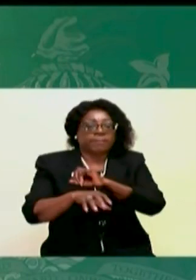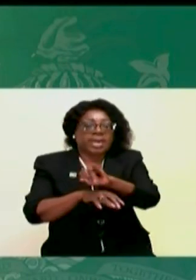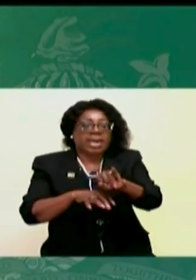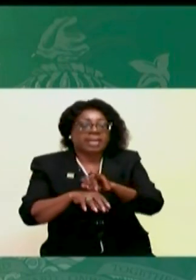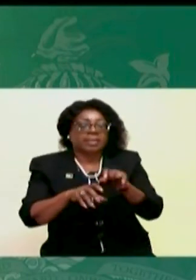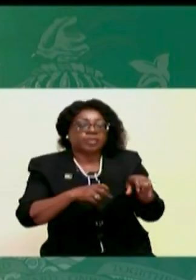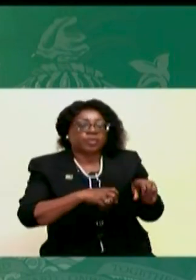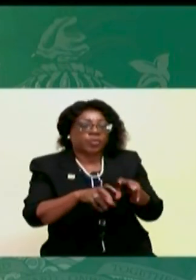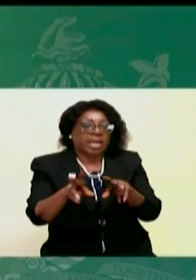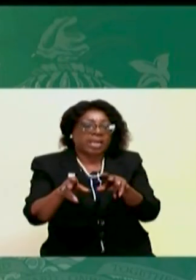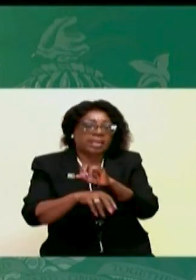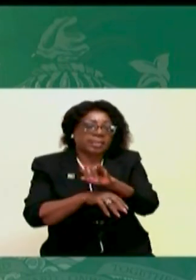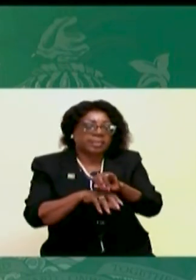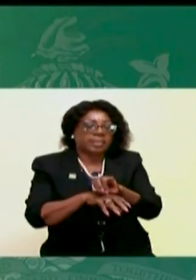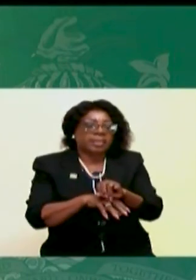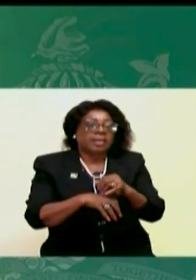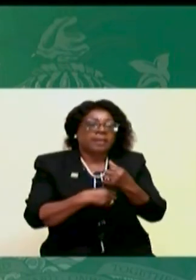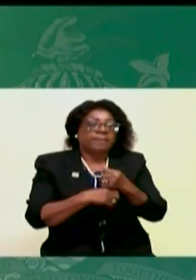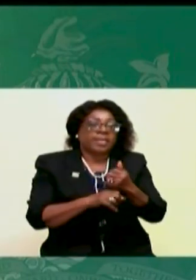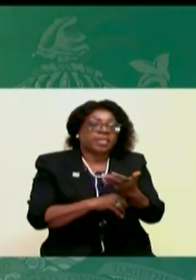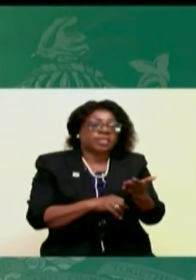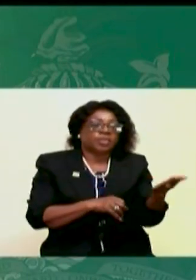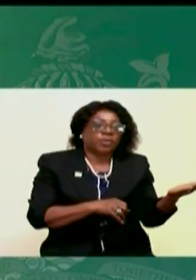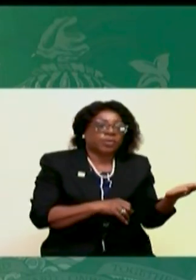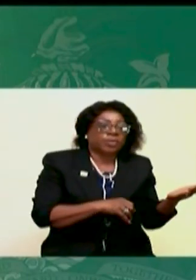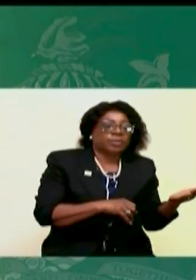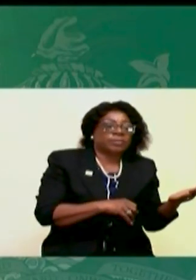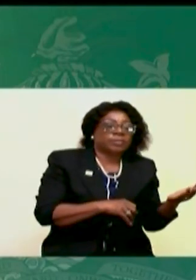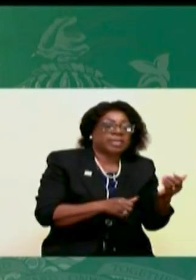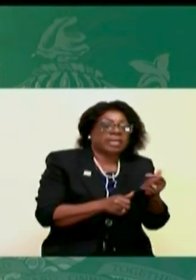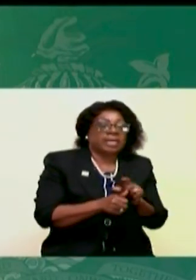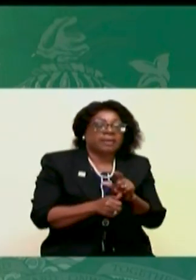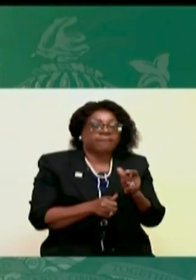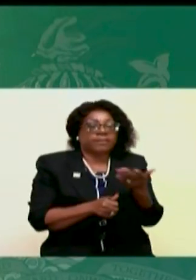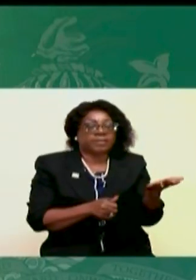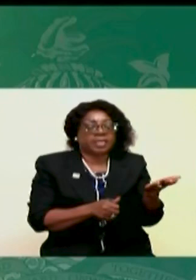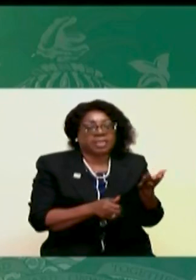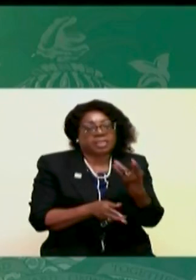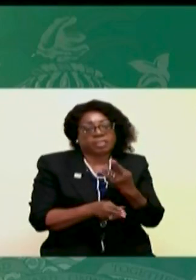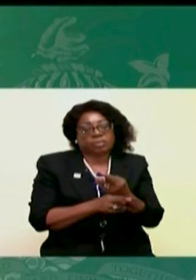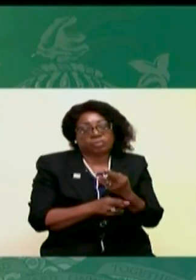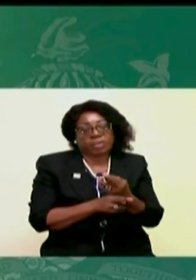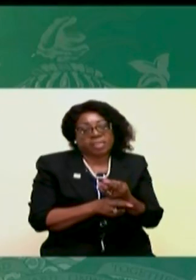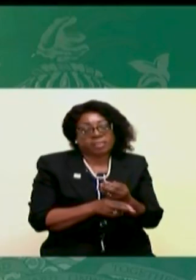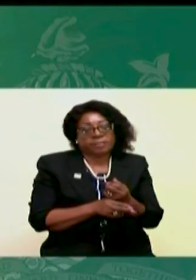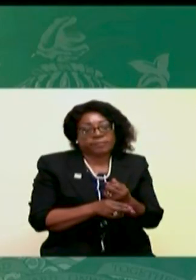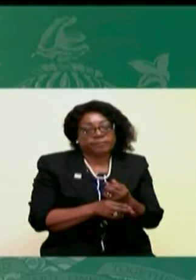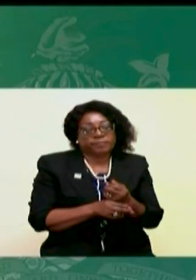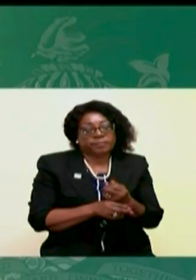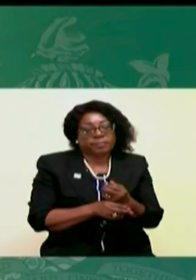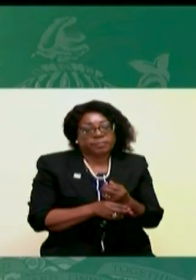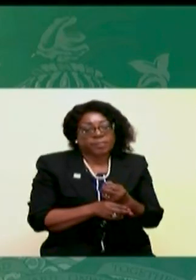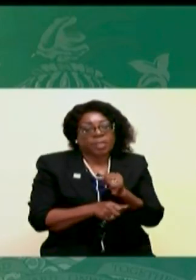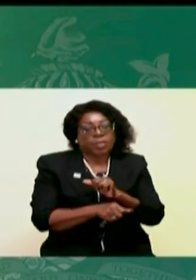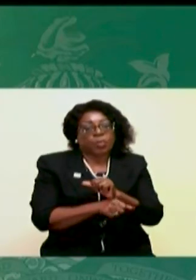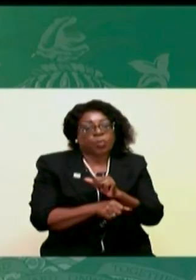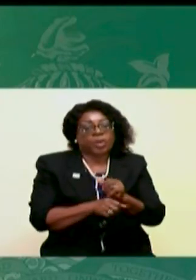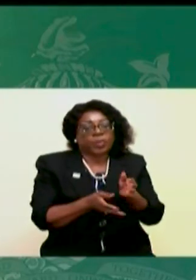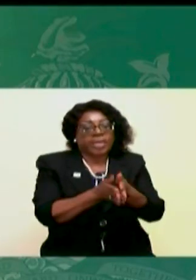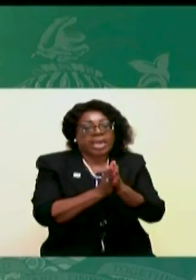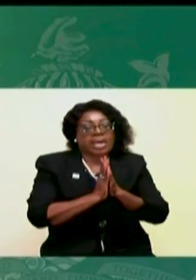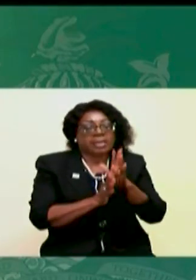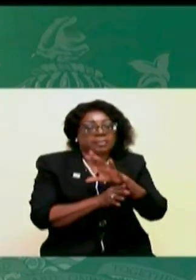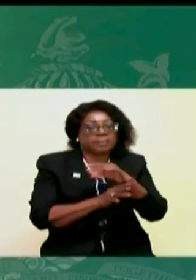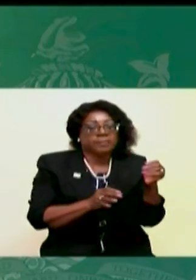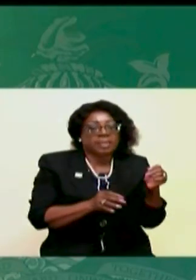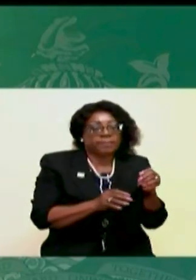to ensure that our staff has a comfortable environment. We don't want them to be in an uncomfortable environment, Madam Speaker. The work we ask of them, the